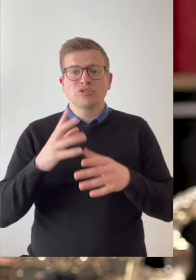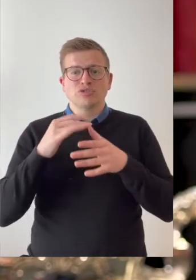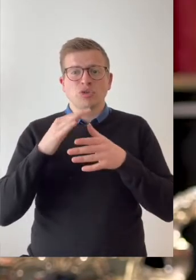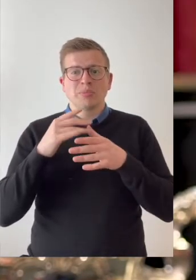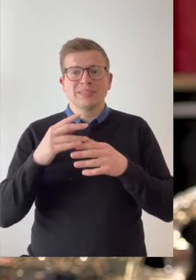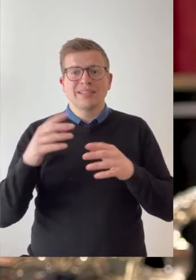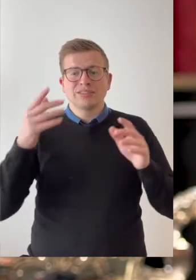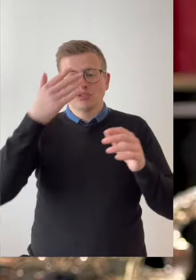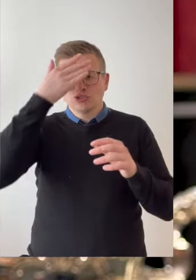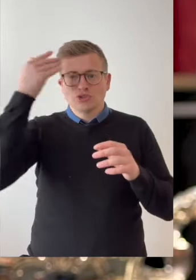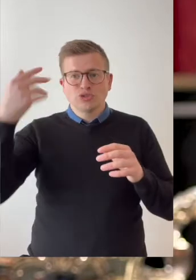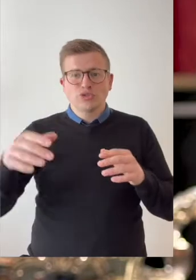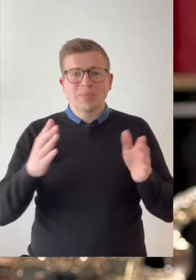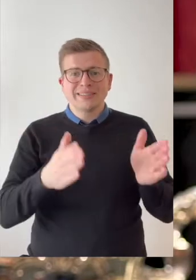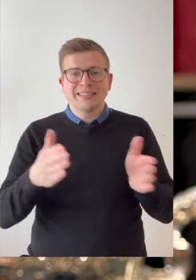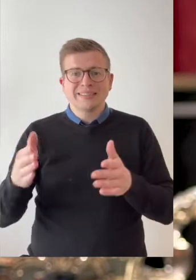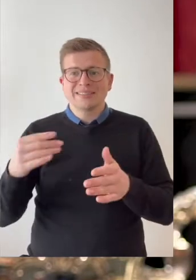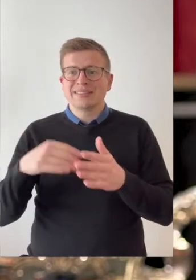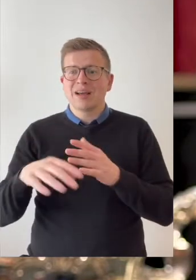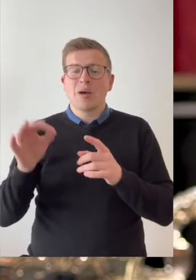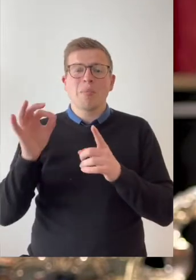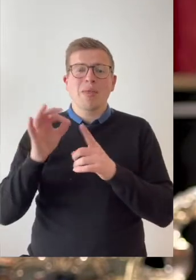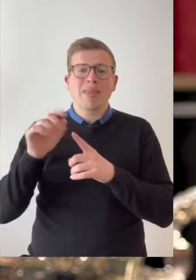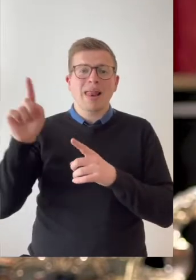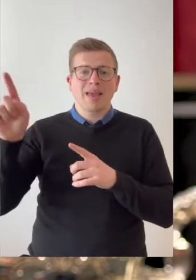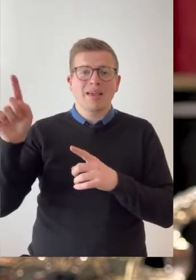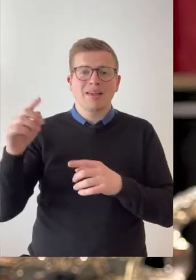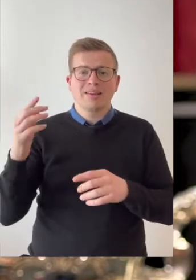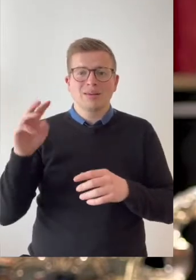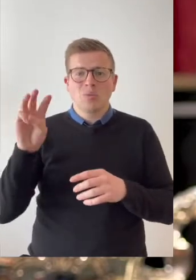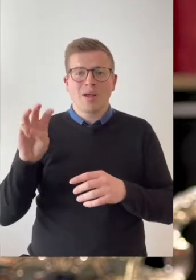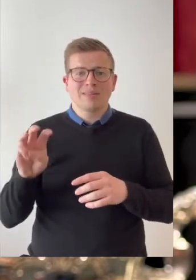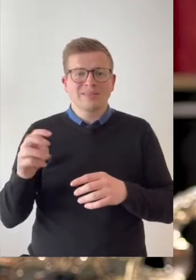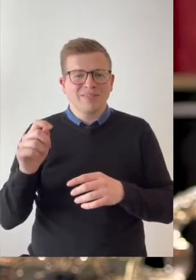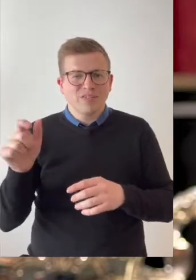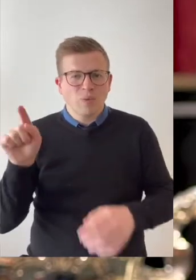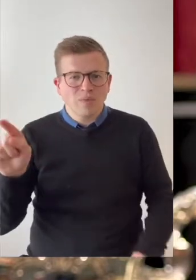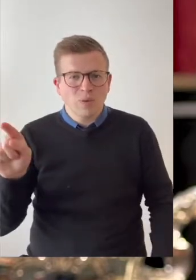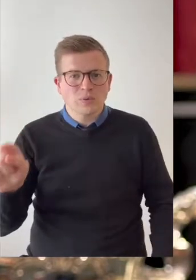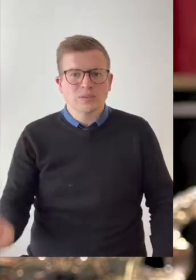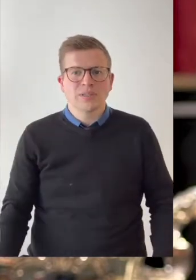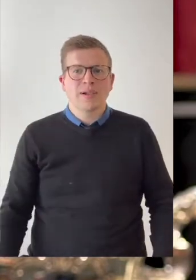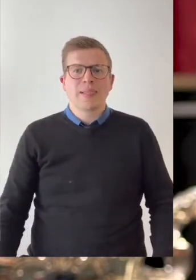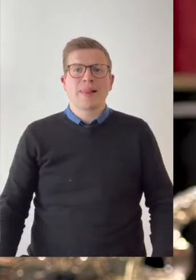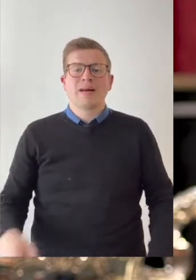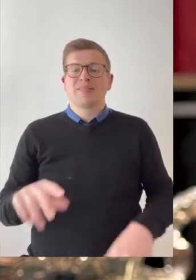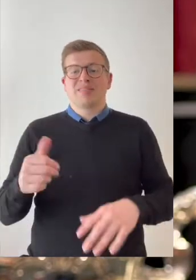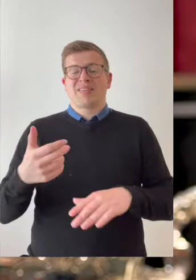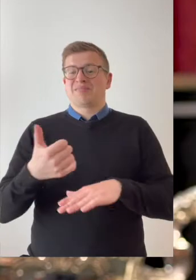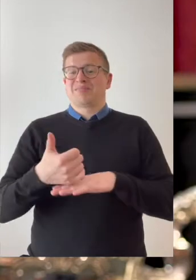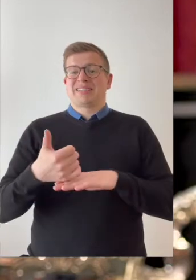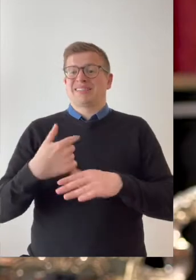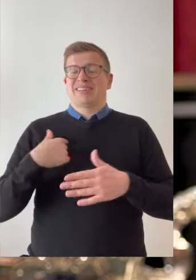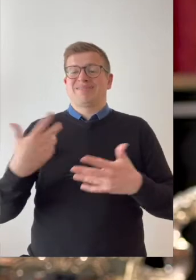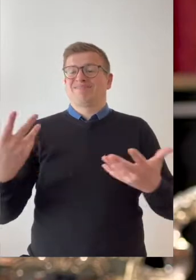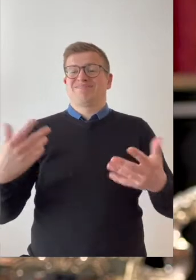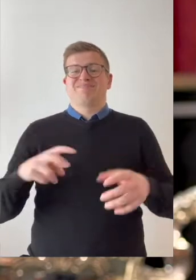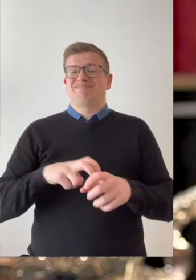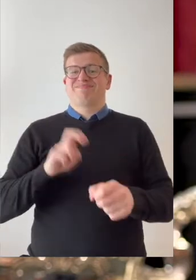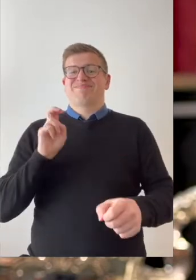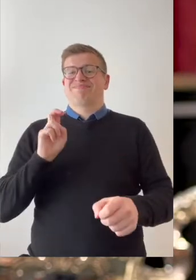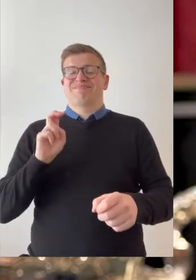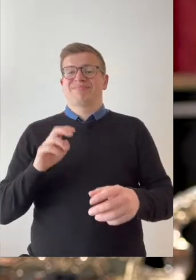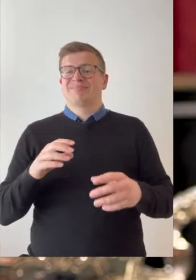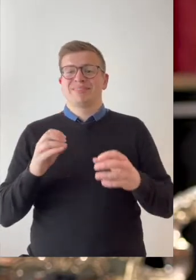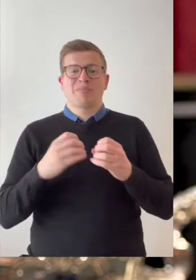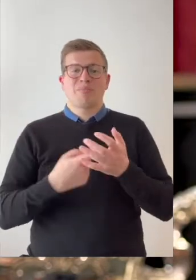at summer season at Pathelli. Did a few of those. And then basically,